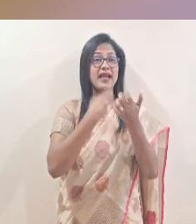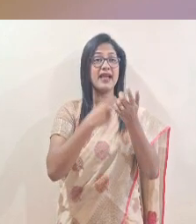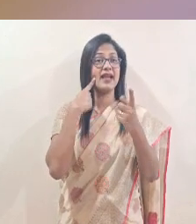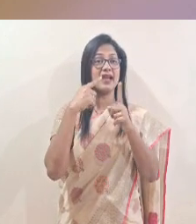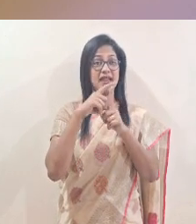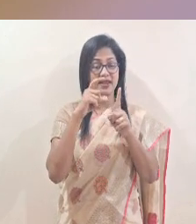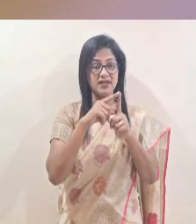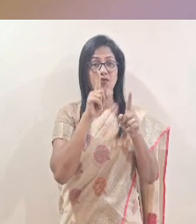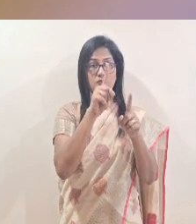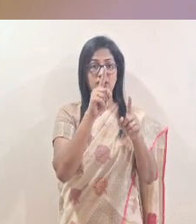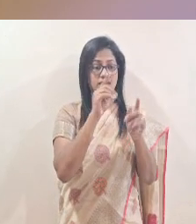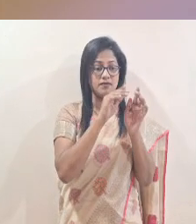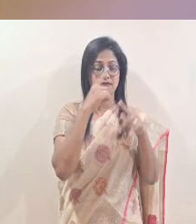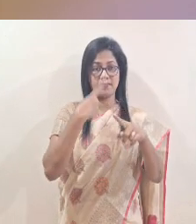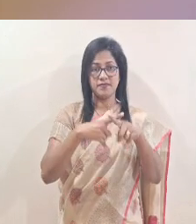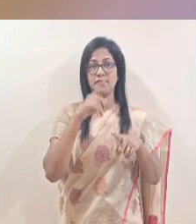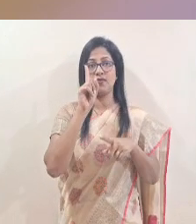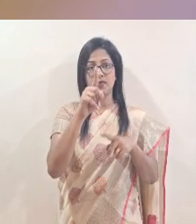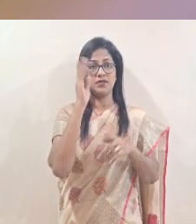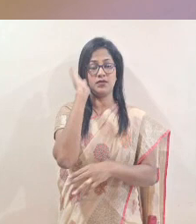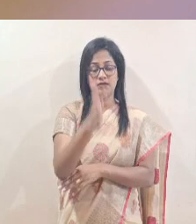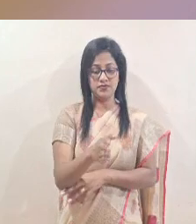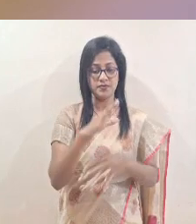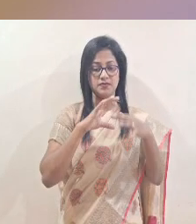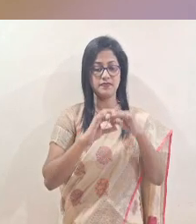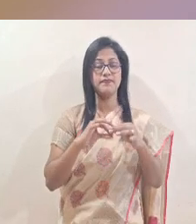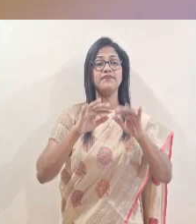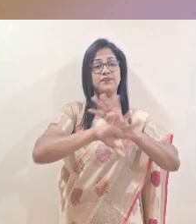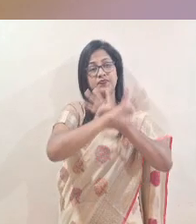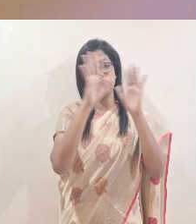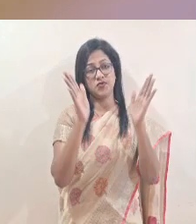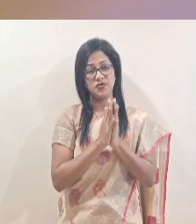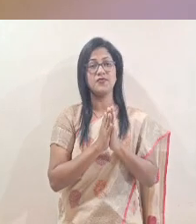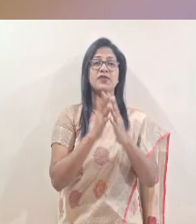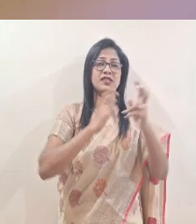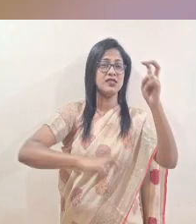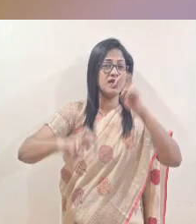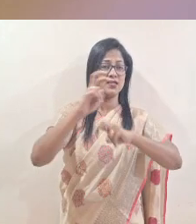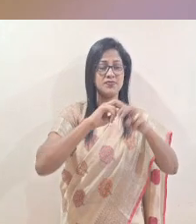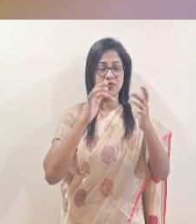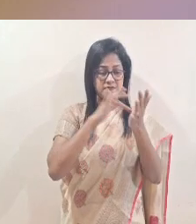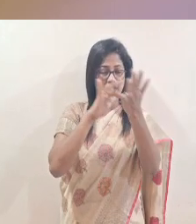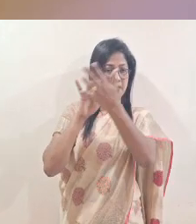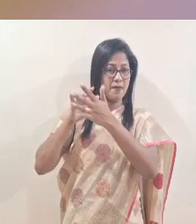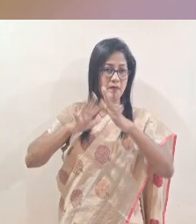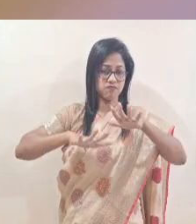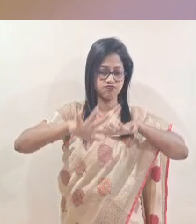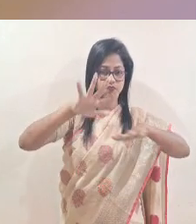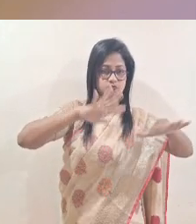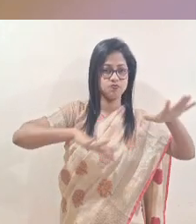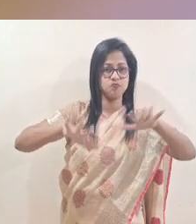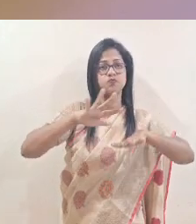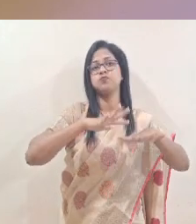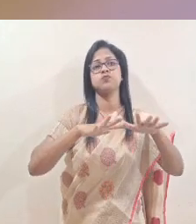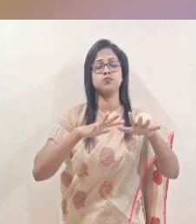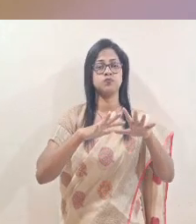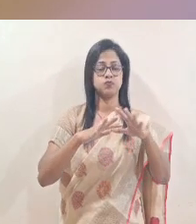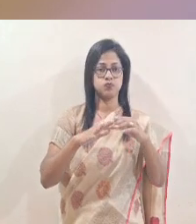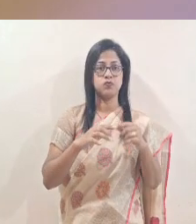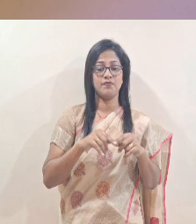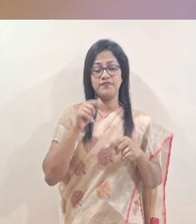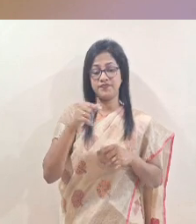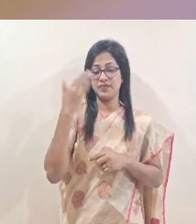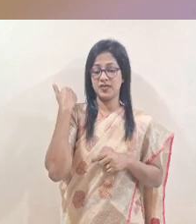grid. So along with this whole transport geography literature, I have seen that deep learning technique has been